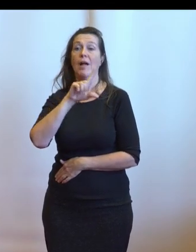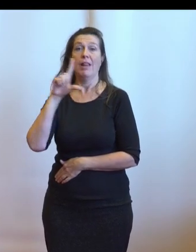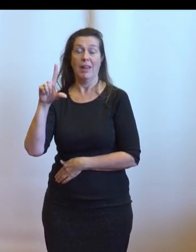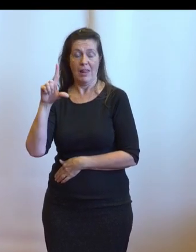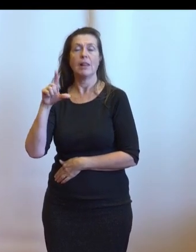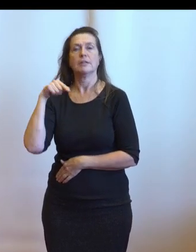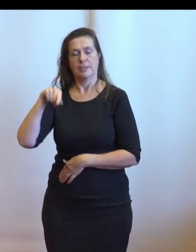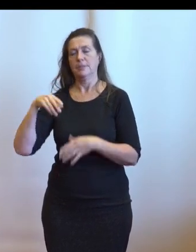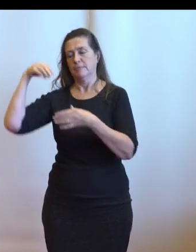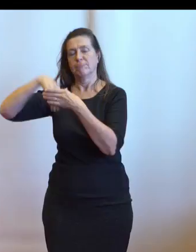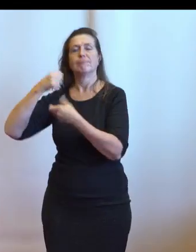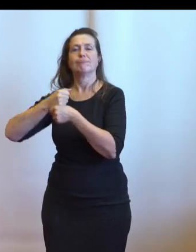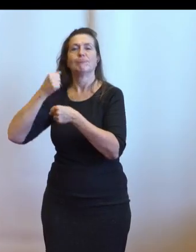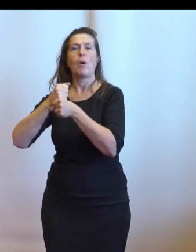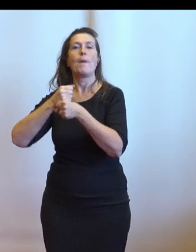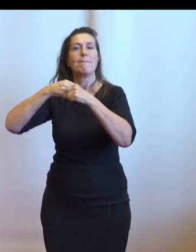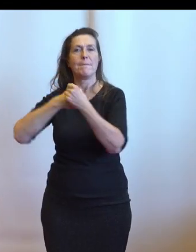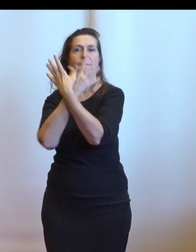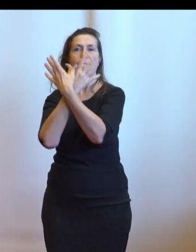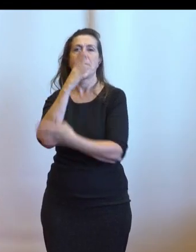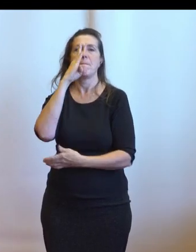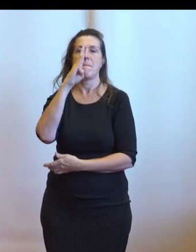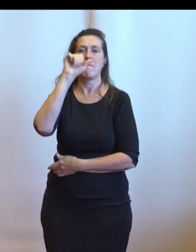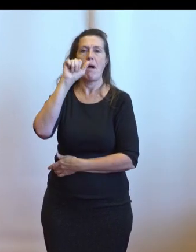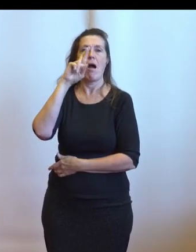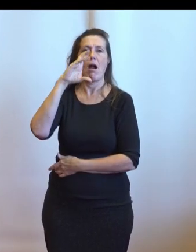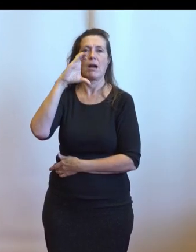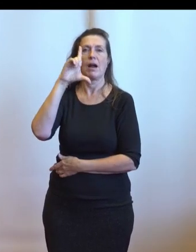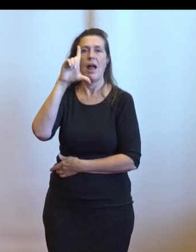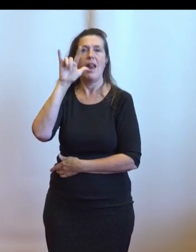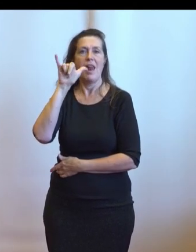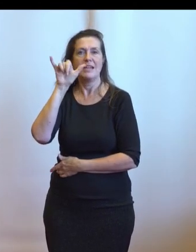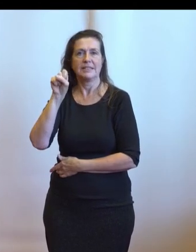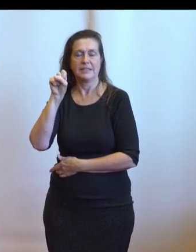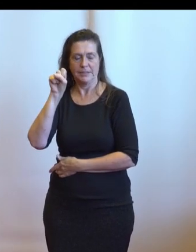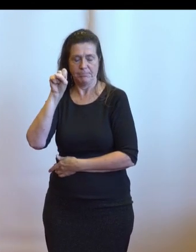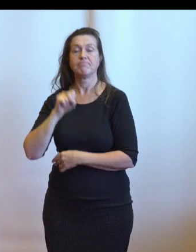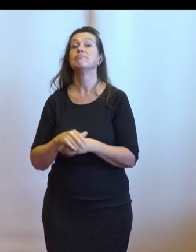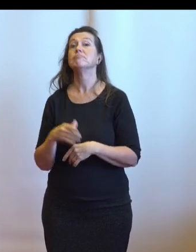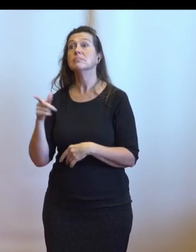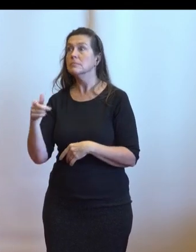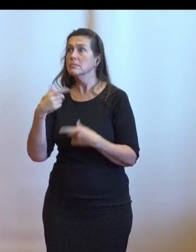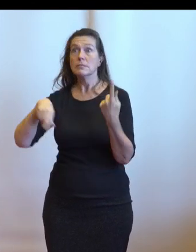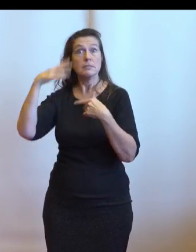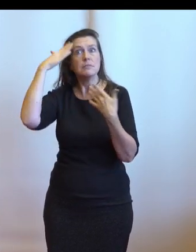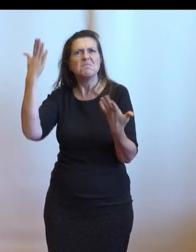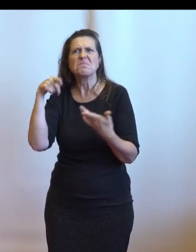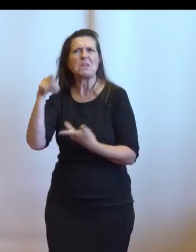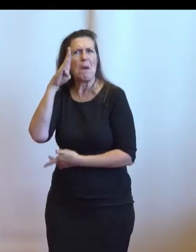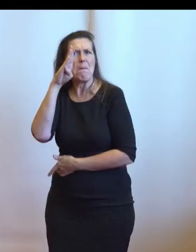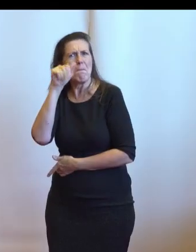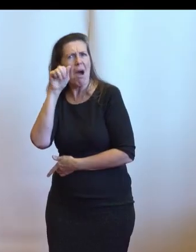I'm one of a team of digital accessibility managers at Barclays. And for those of you who aren't aware who Barclays are,